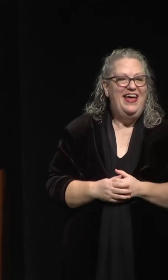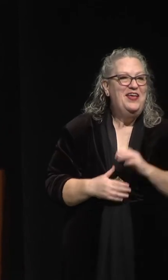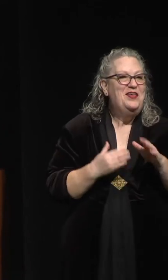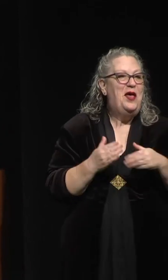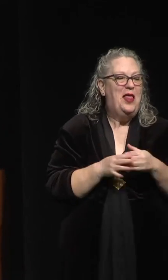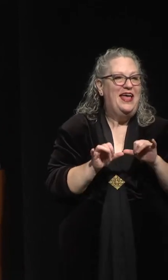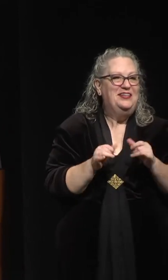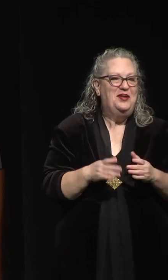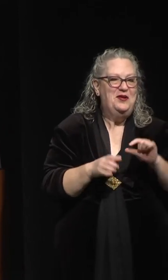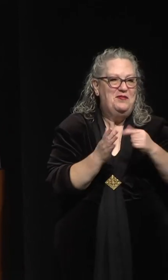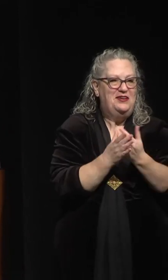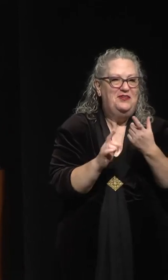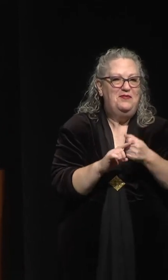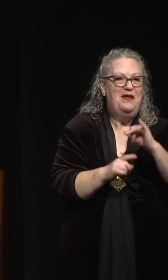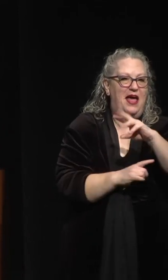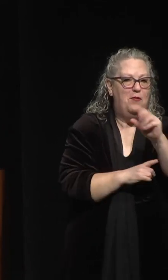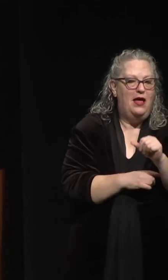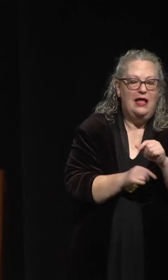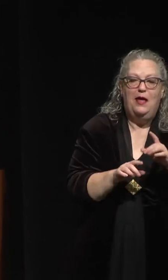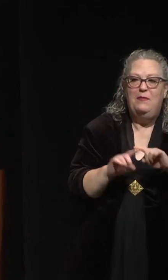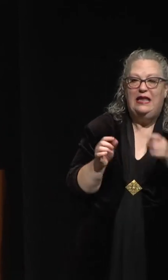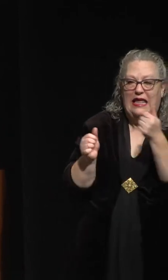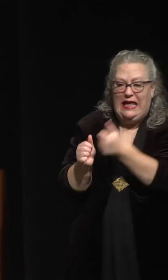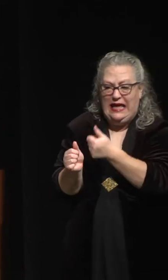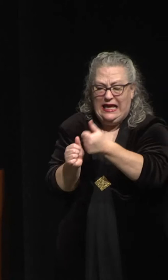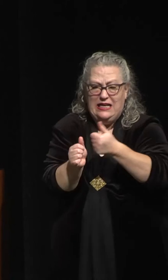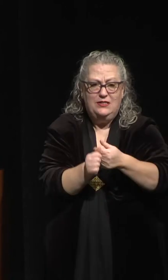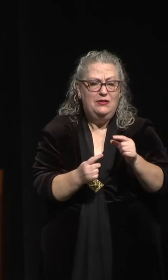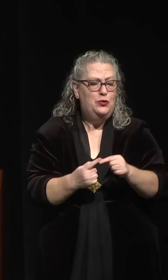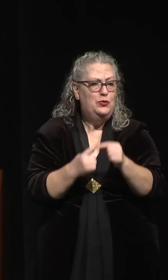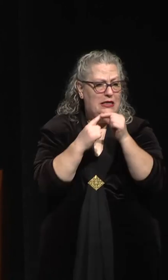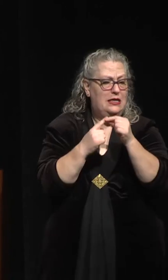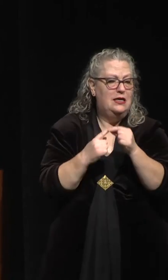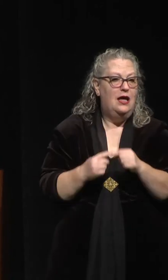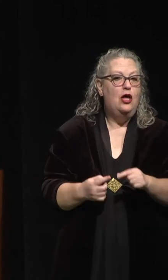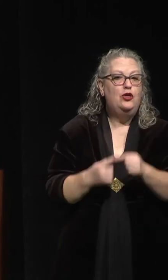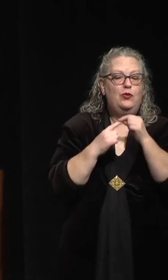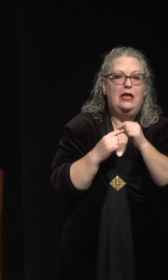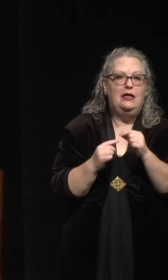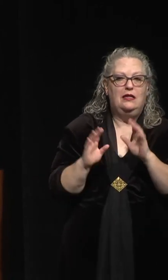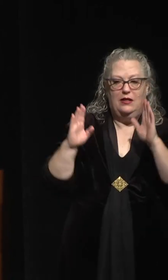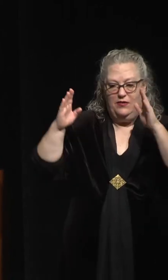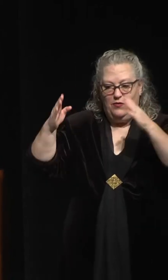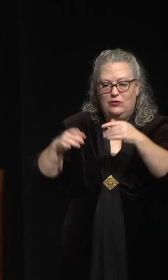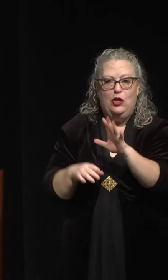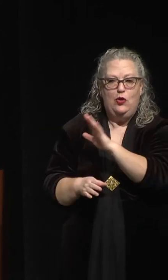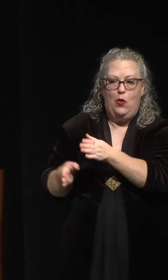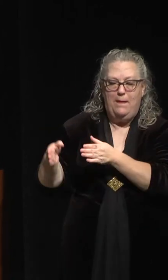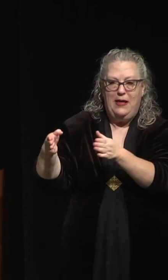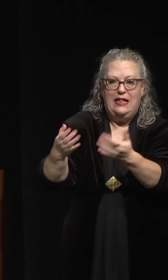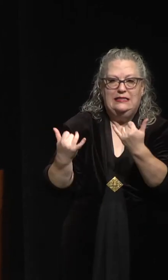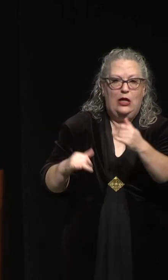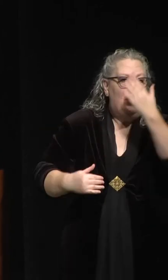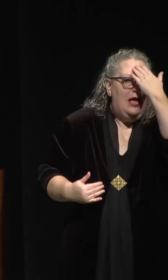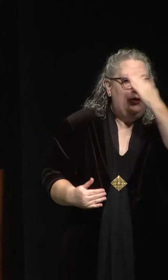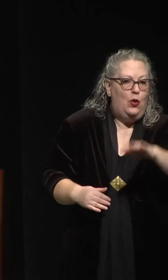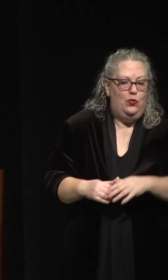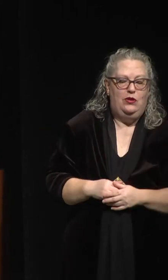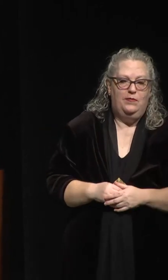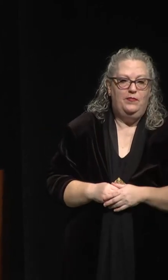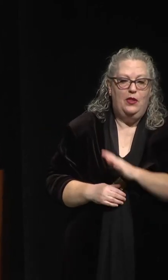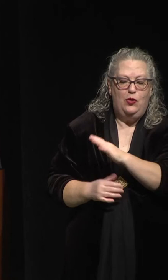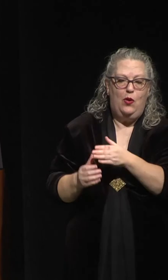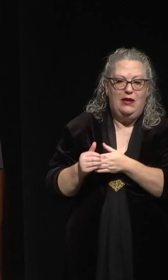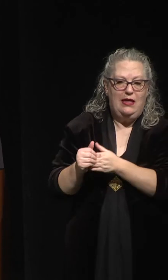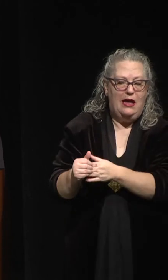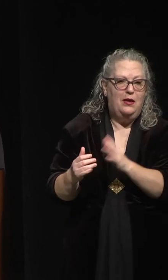all engineering graduates from Iowa, and yet each of you is unique, uniquely destined on a path that is still unknown. And